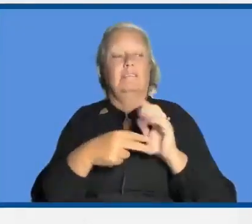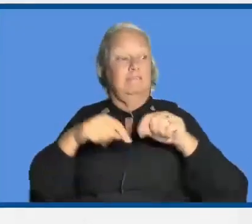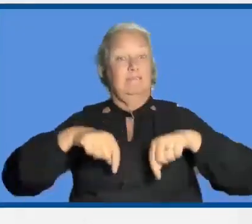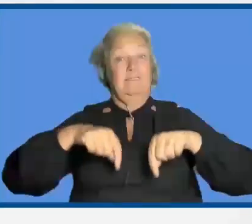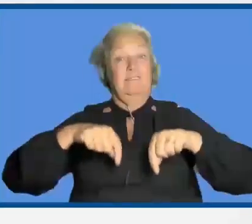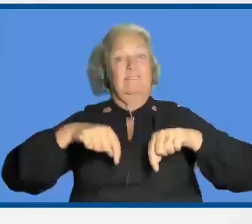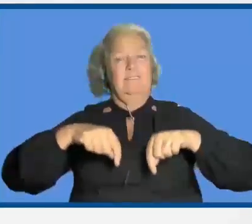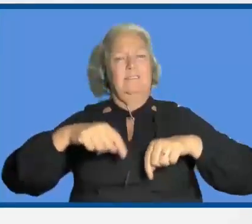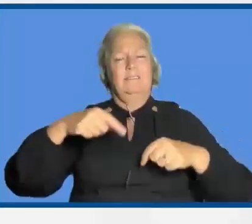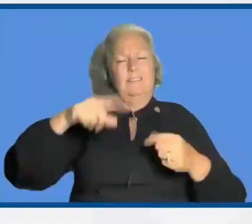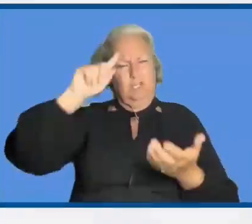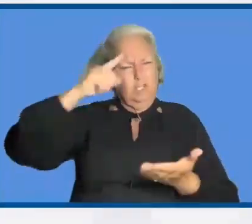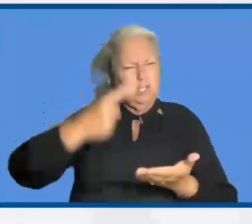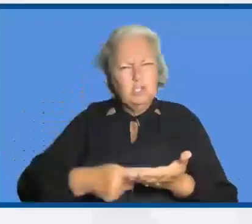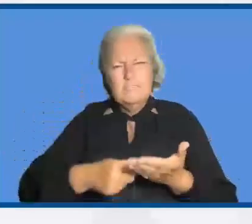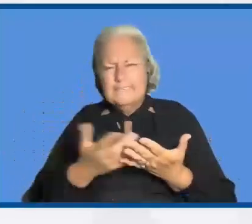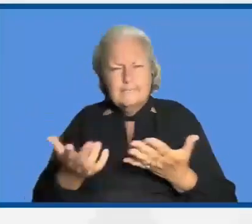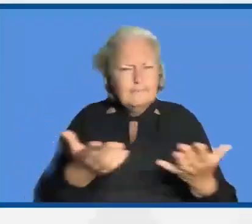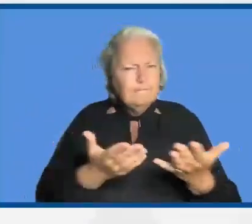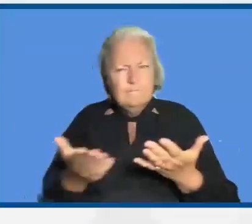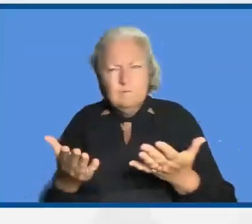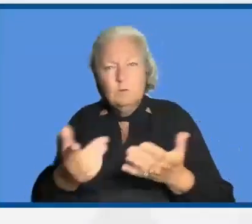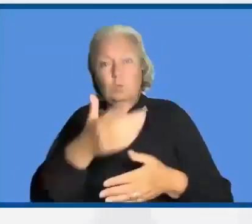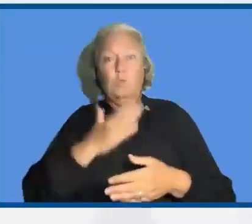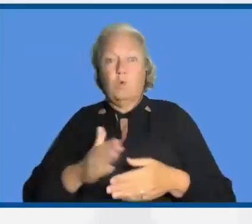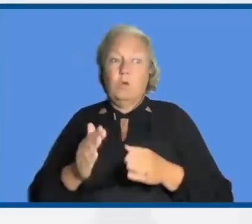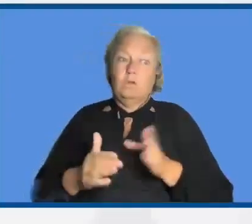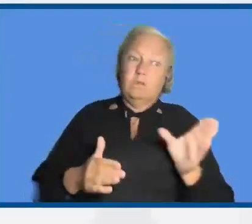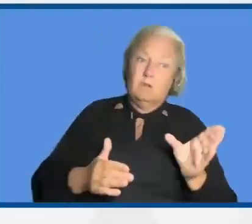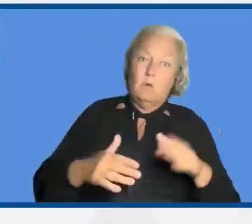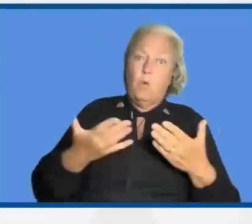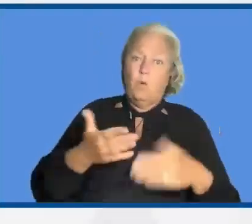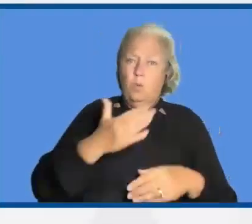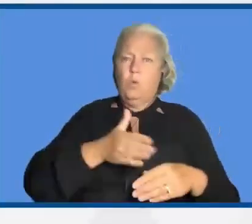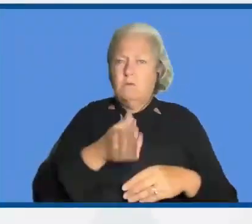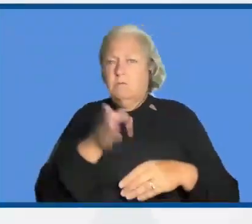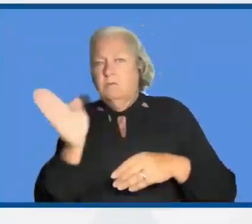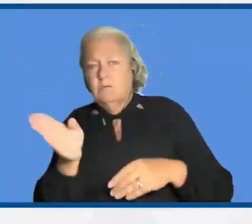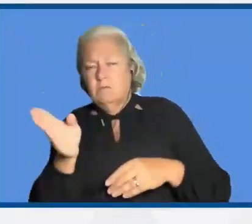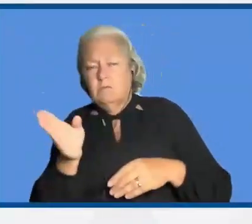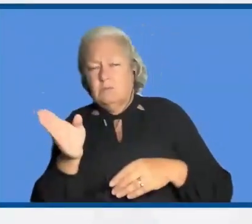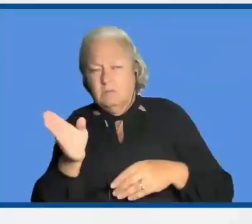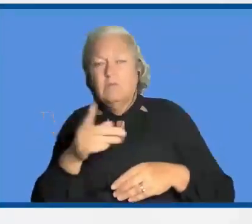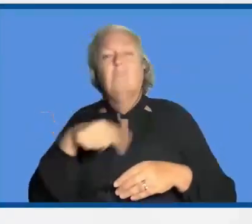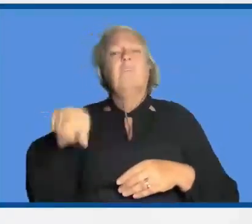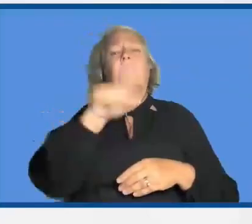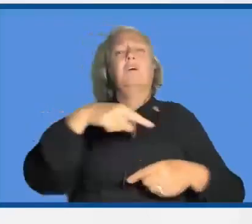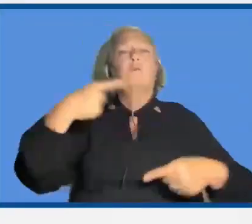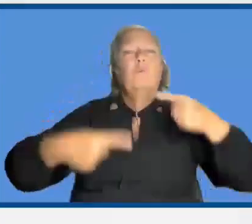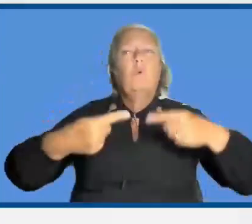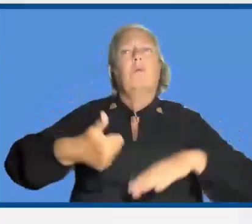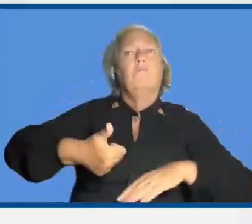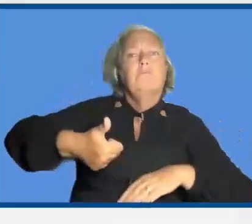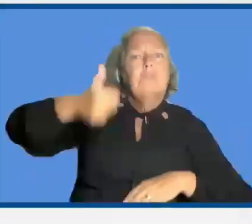where or on which side we want to stand, particularly for rulers, for politicians. Something